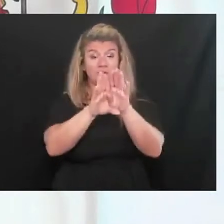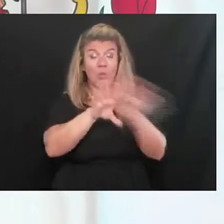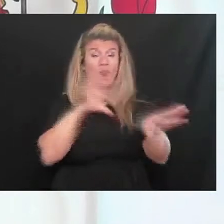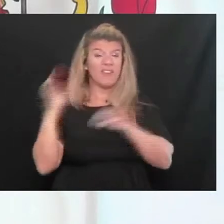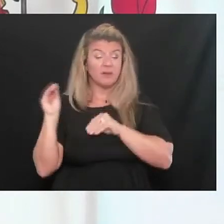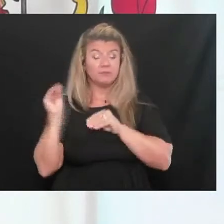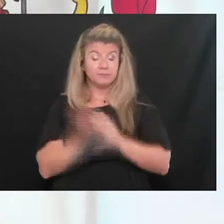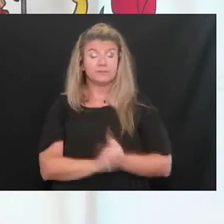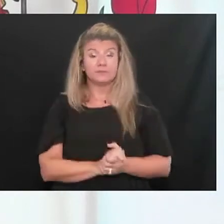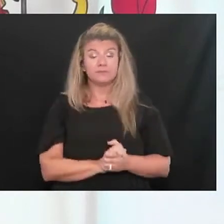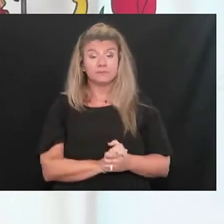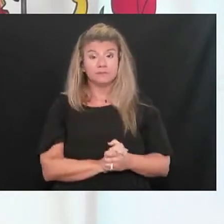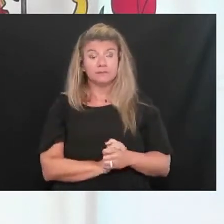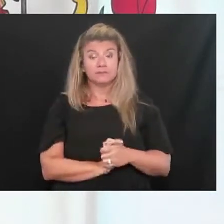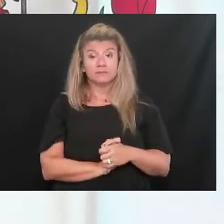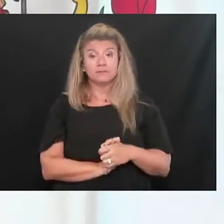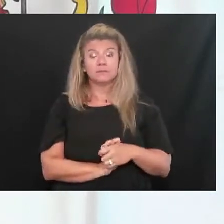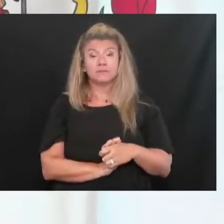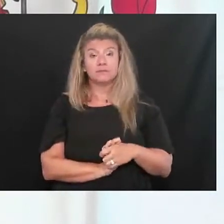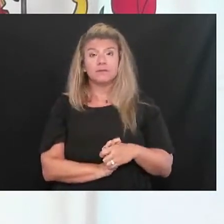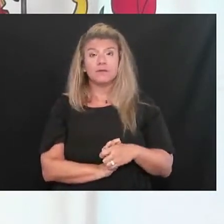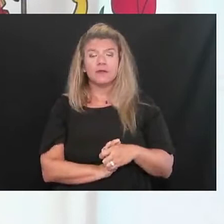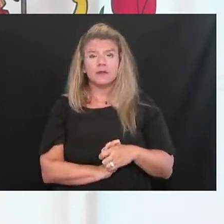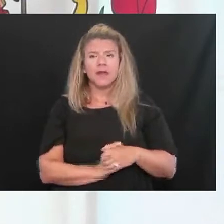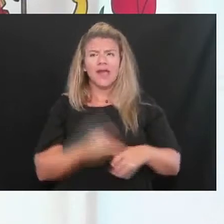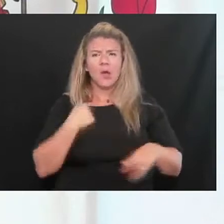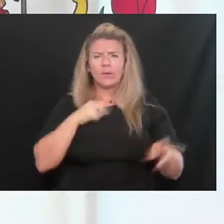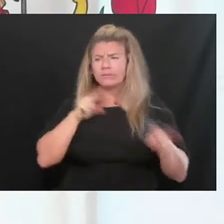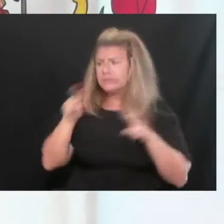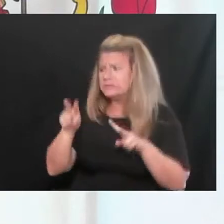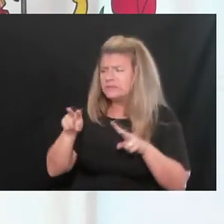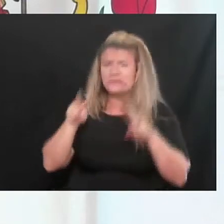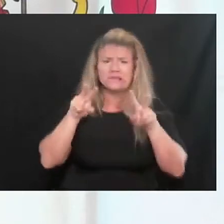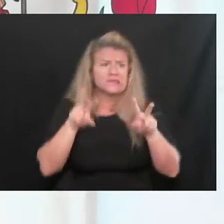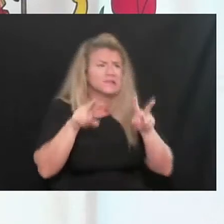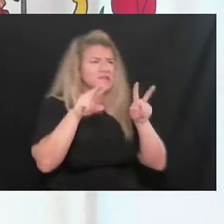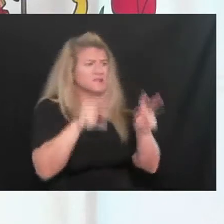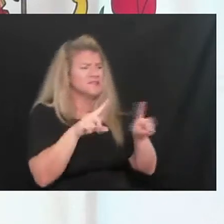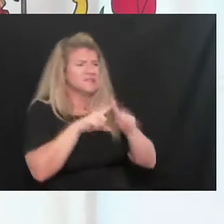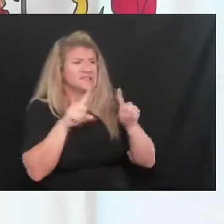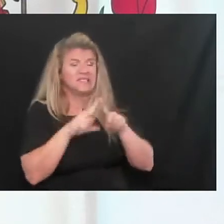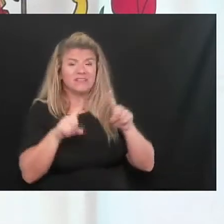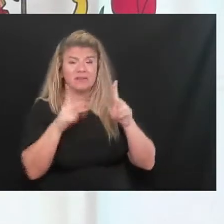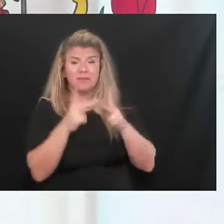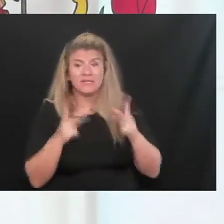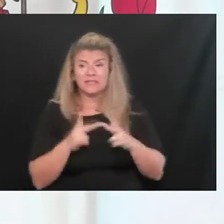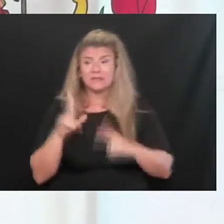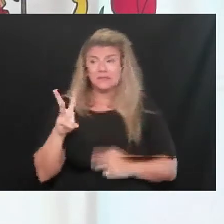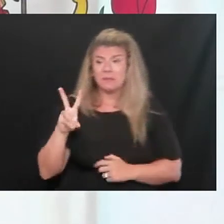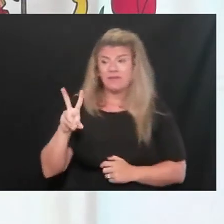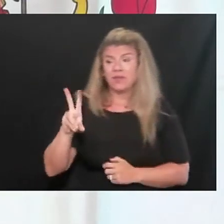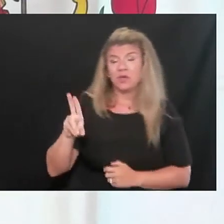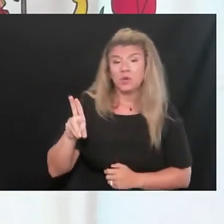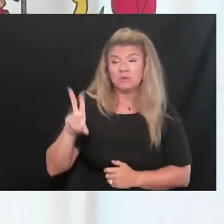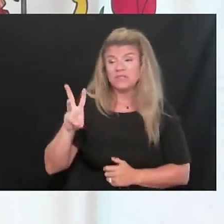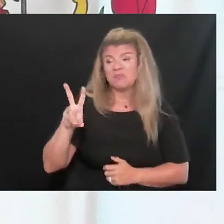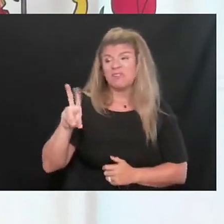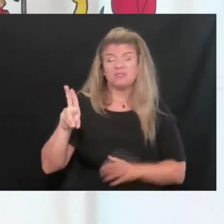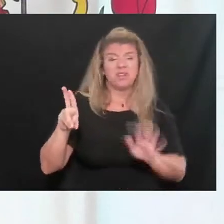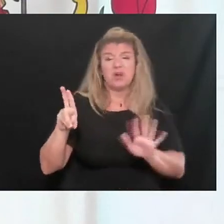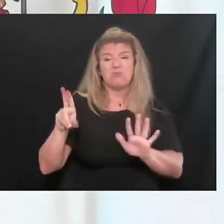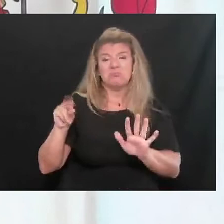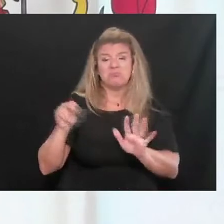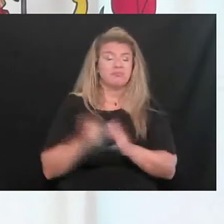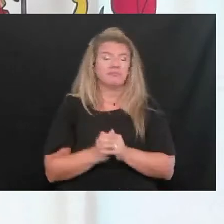leaving. And we turned to several different places and everything, even WVU. And WVU said, no,